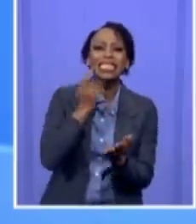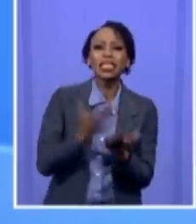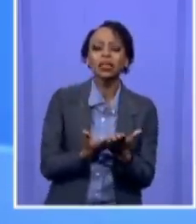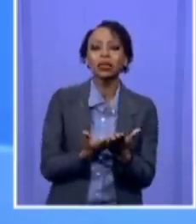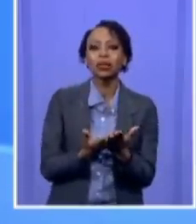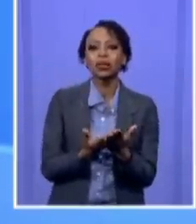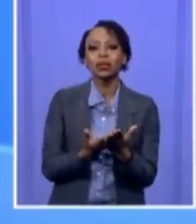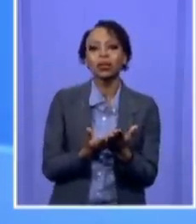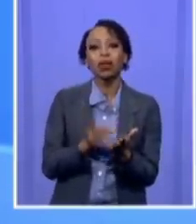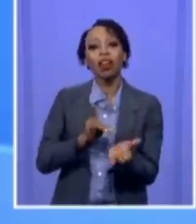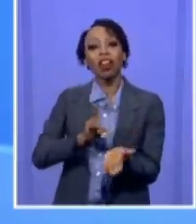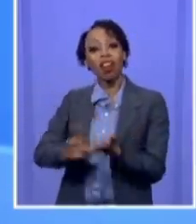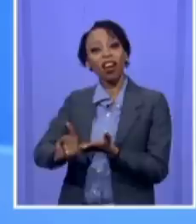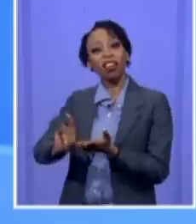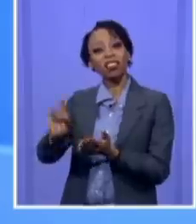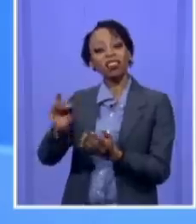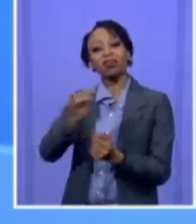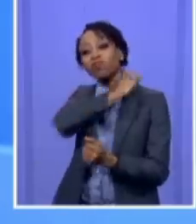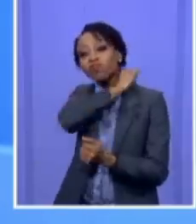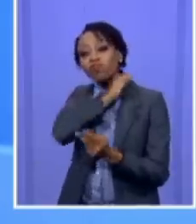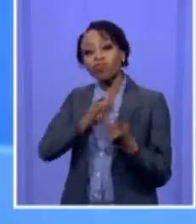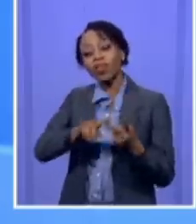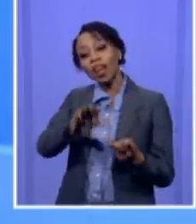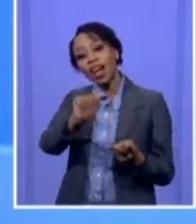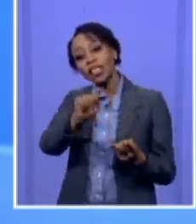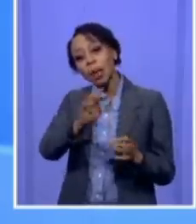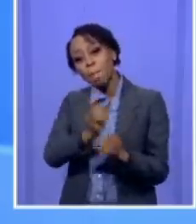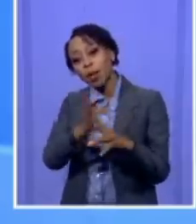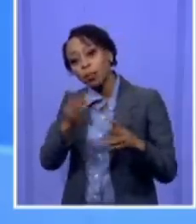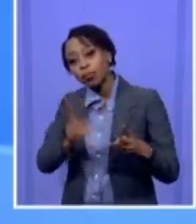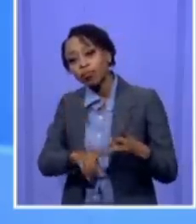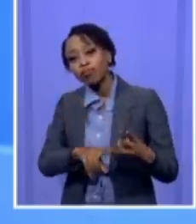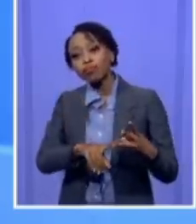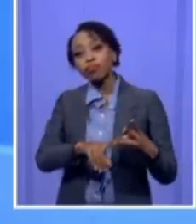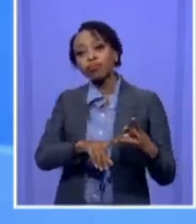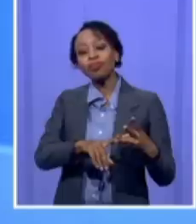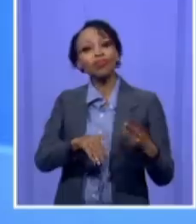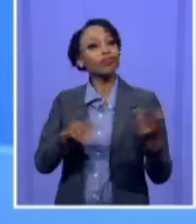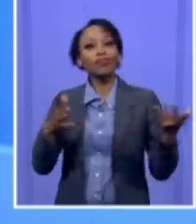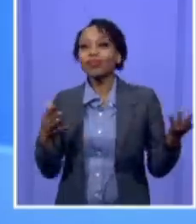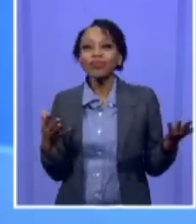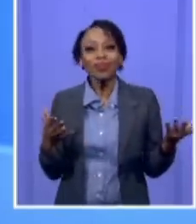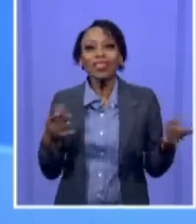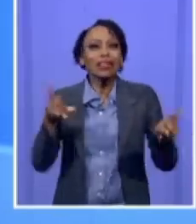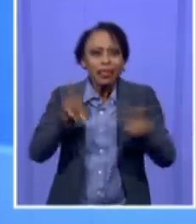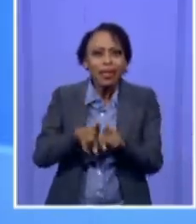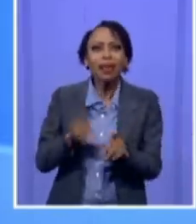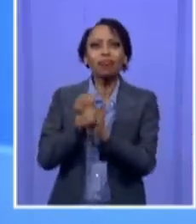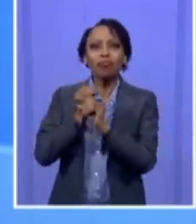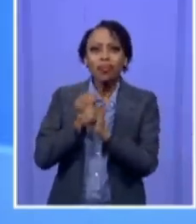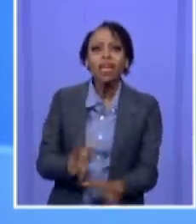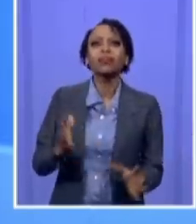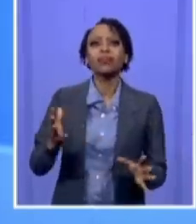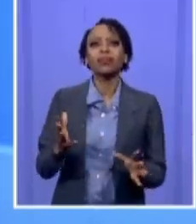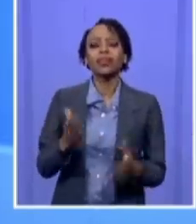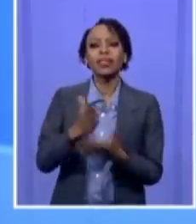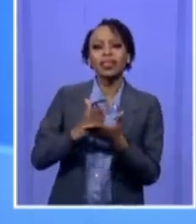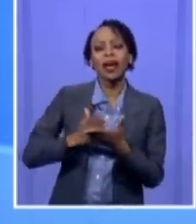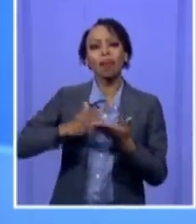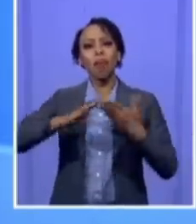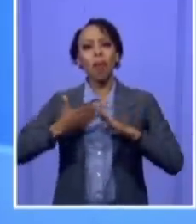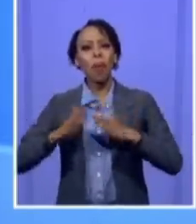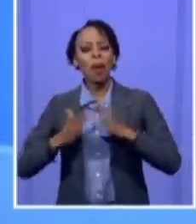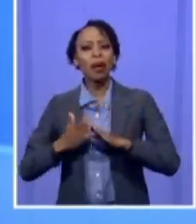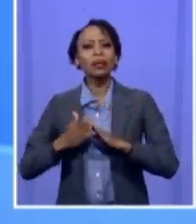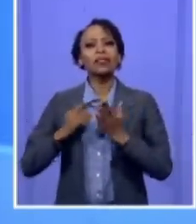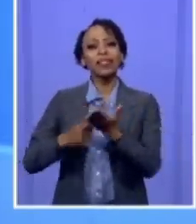Cash heists, ATM bombings, the exact explosions that some of the communities speak about,